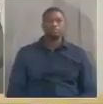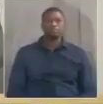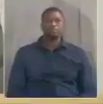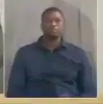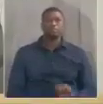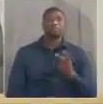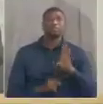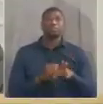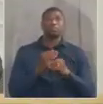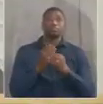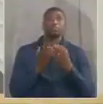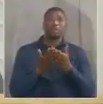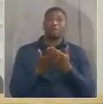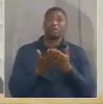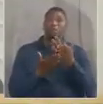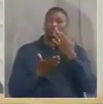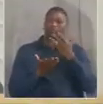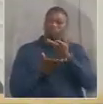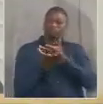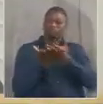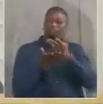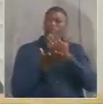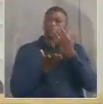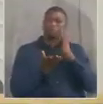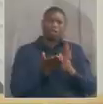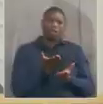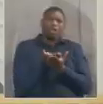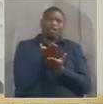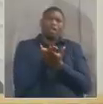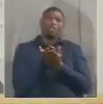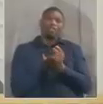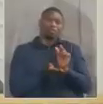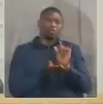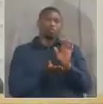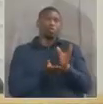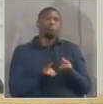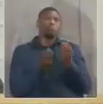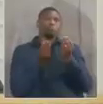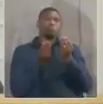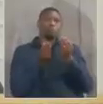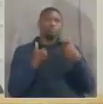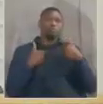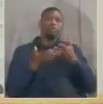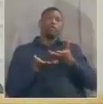And we can deal with it when we come to that annexure, perhaps, which is quite soon.